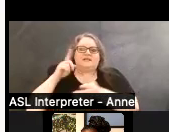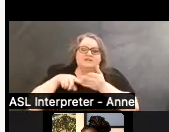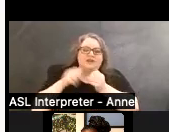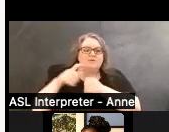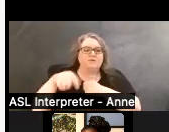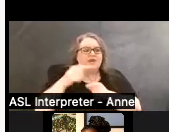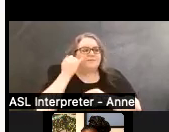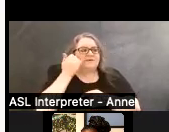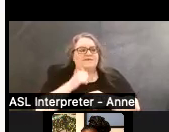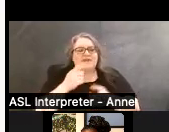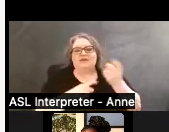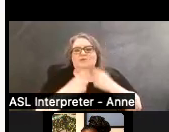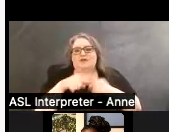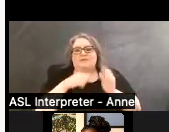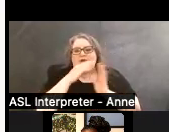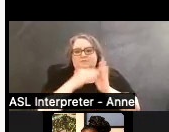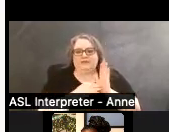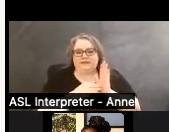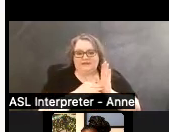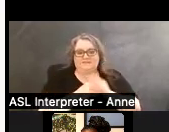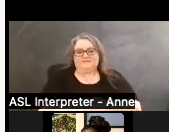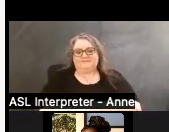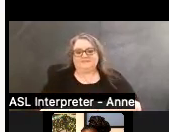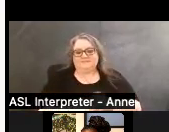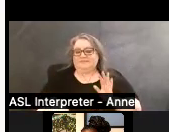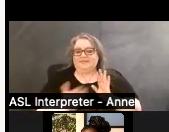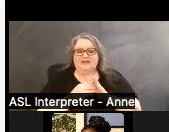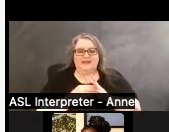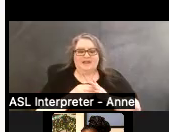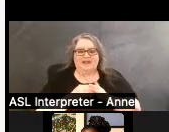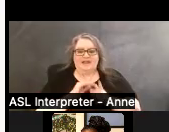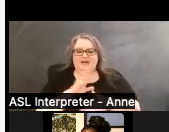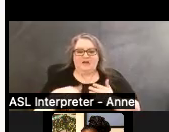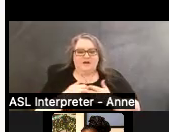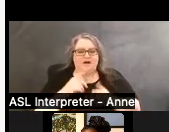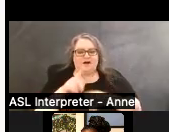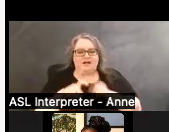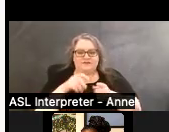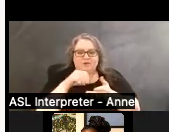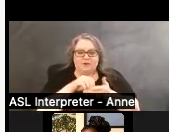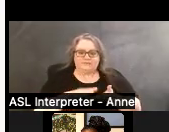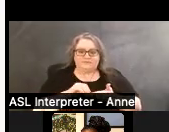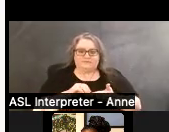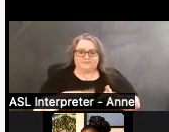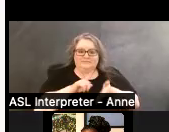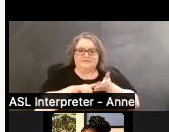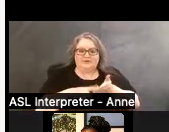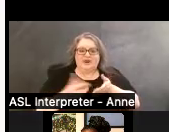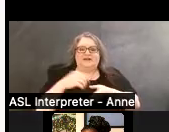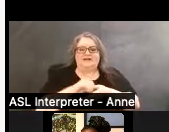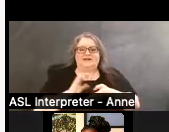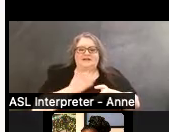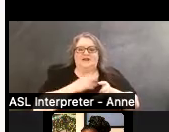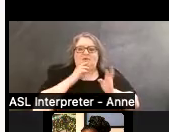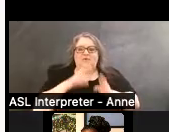had any questions about completing it. And again, all of the questions that went into this tracker are in our report at